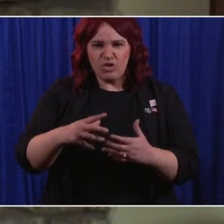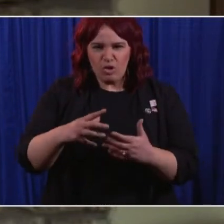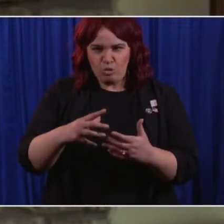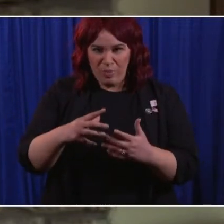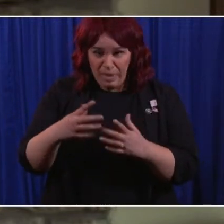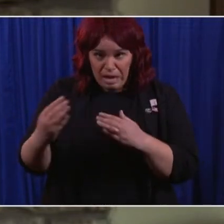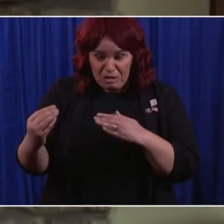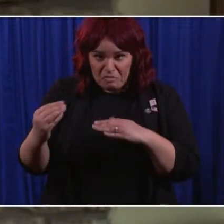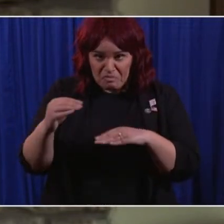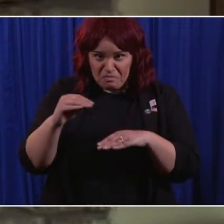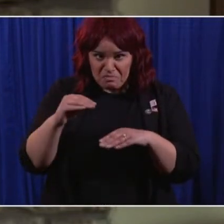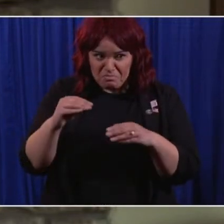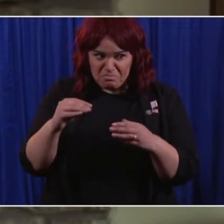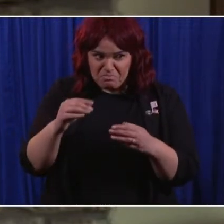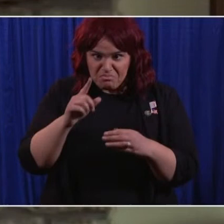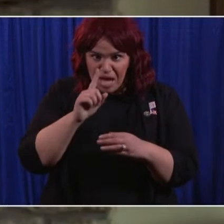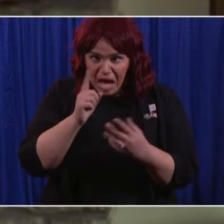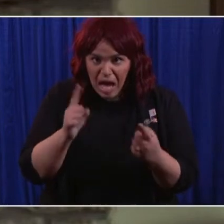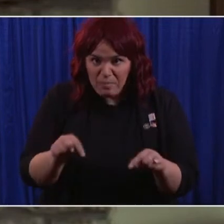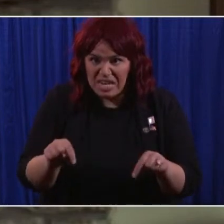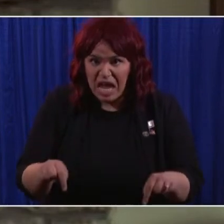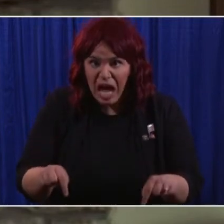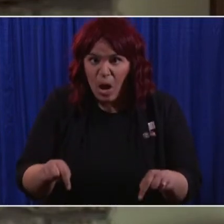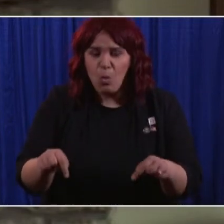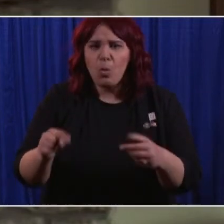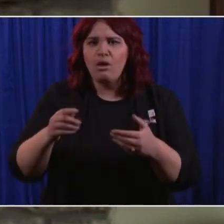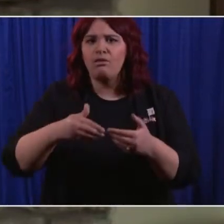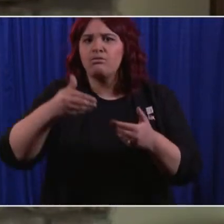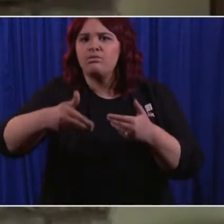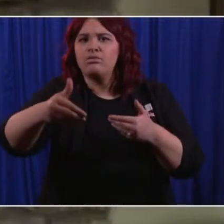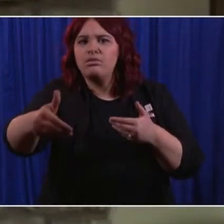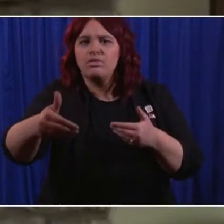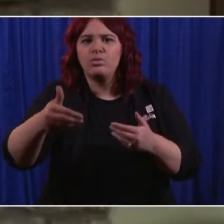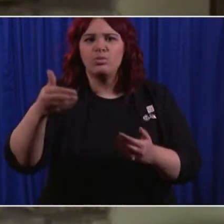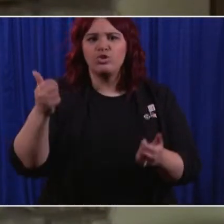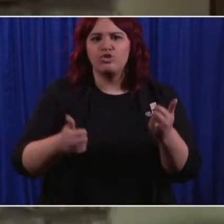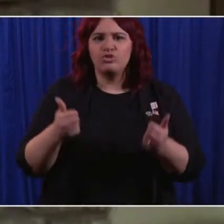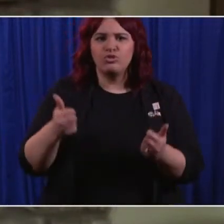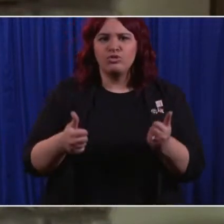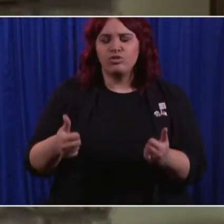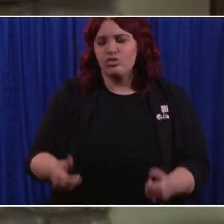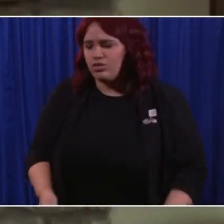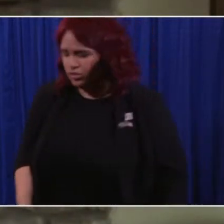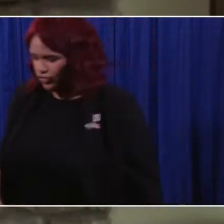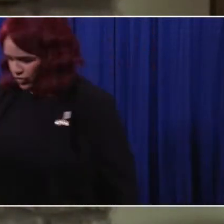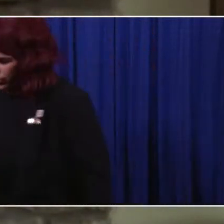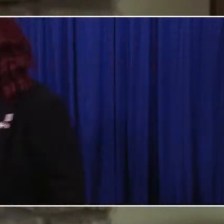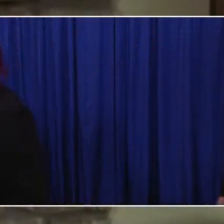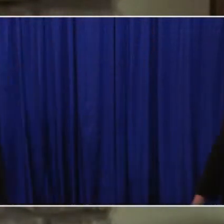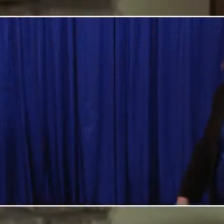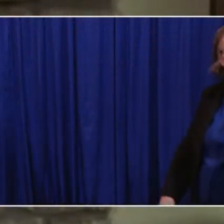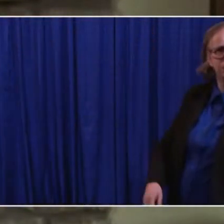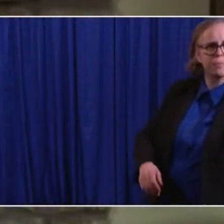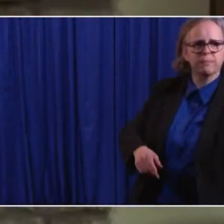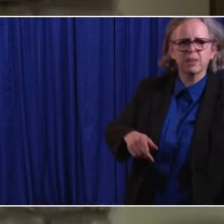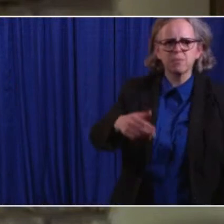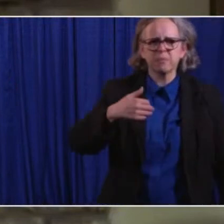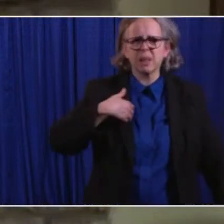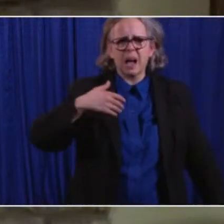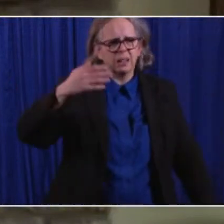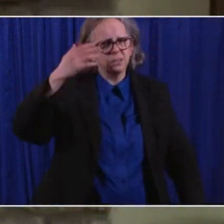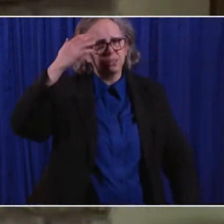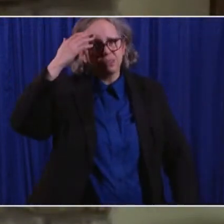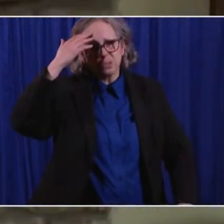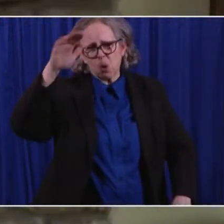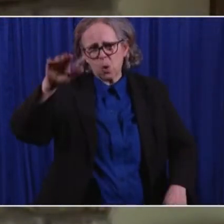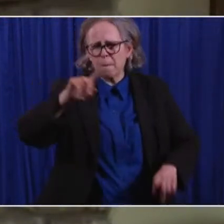if that declaration were no longer present? I don't know. I mean, I hope that would not, because I